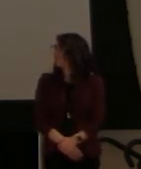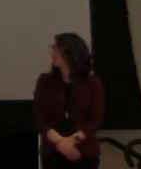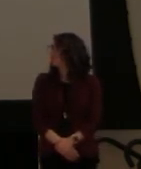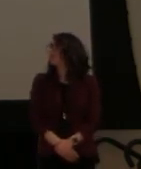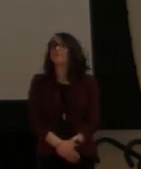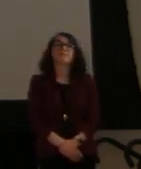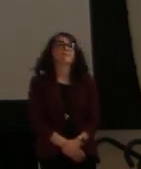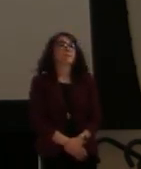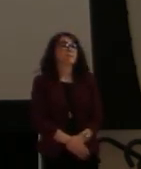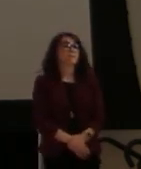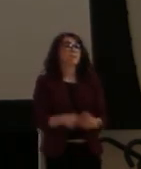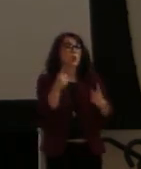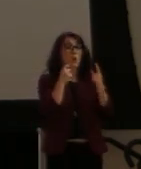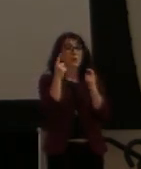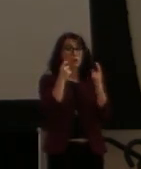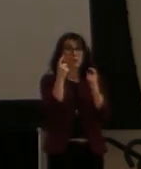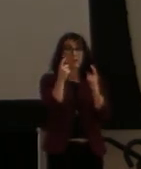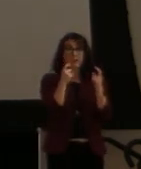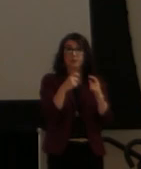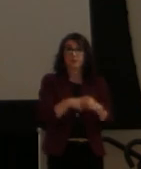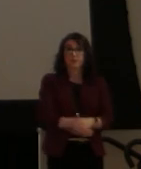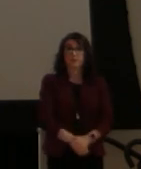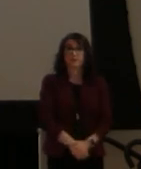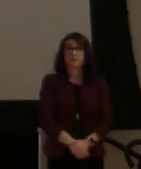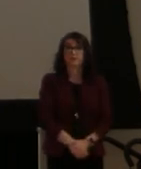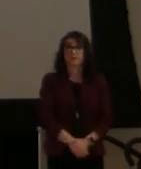Any questions?